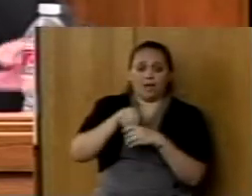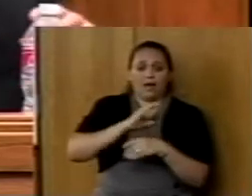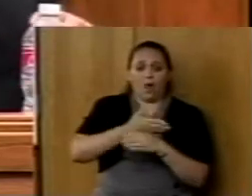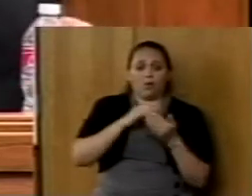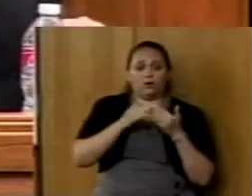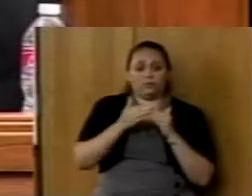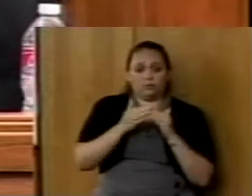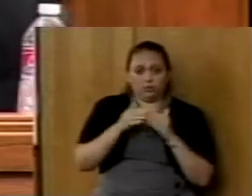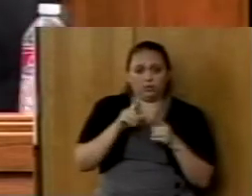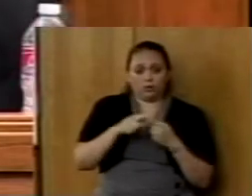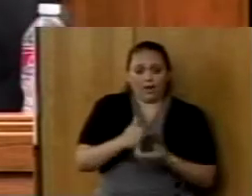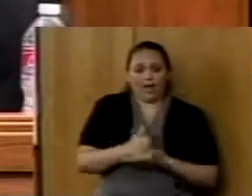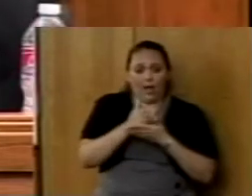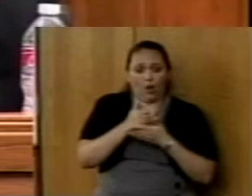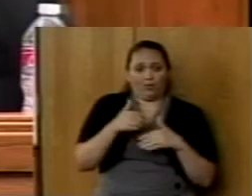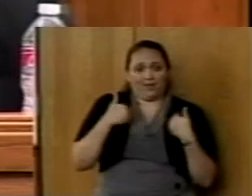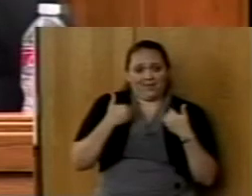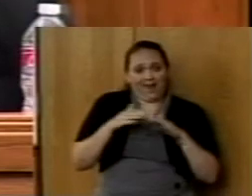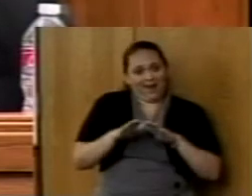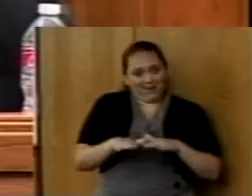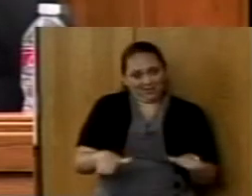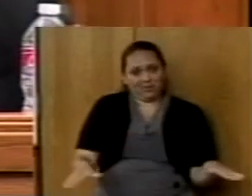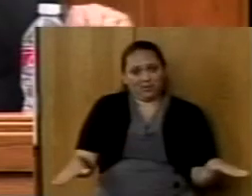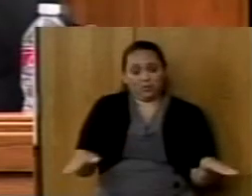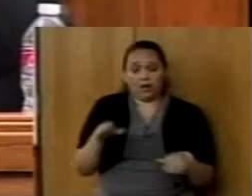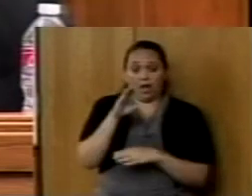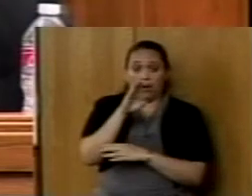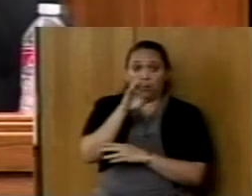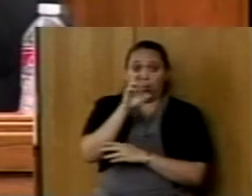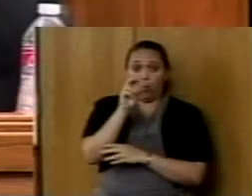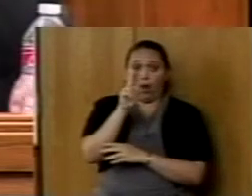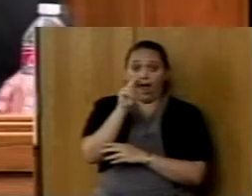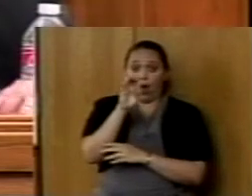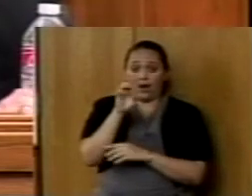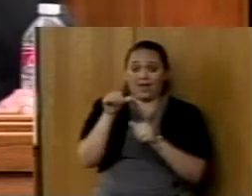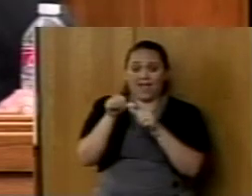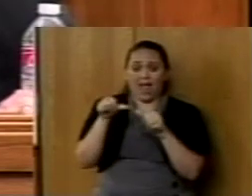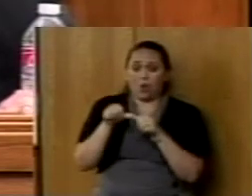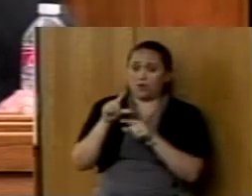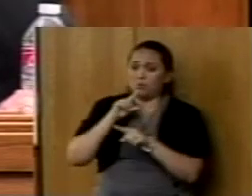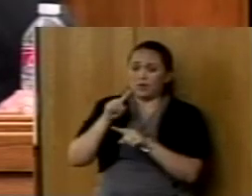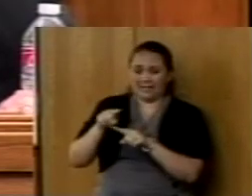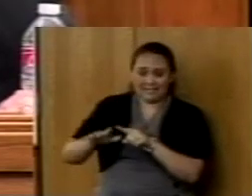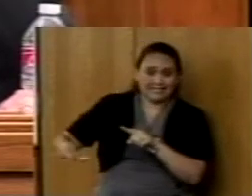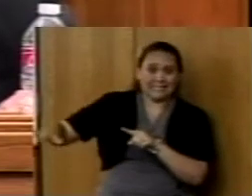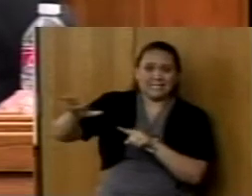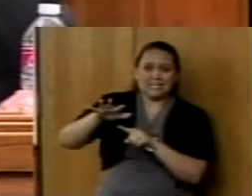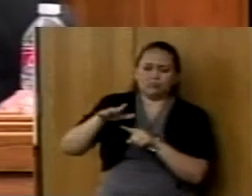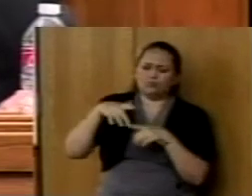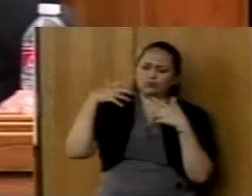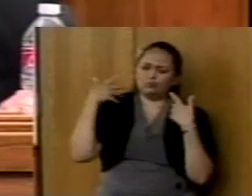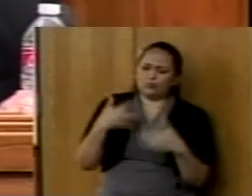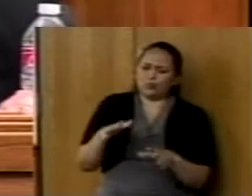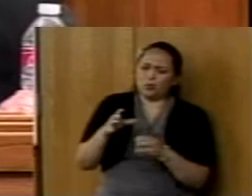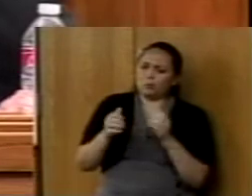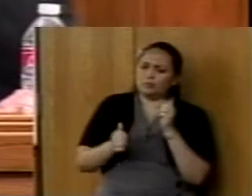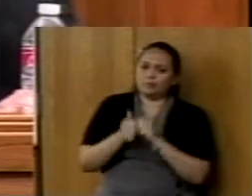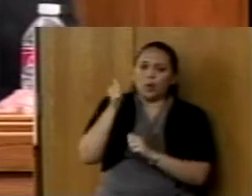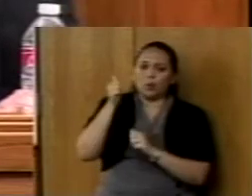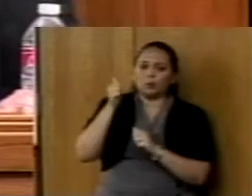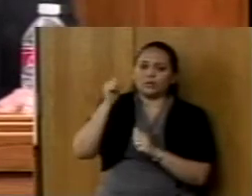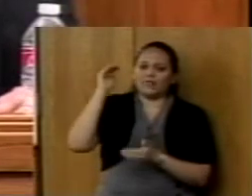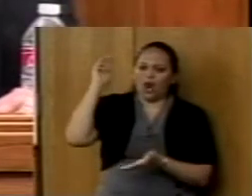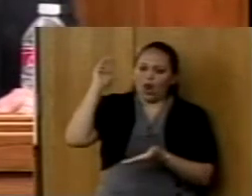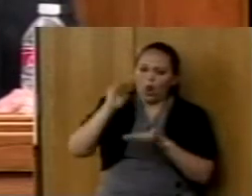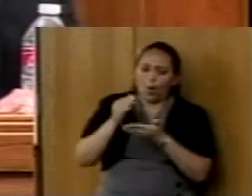the these young people. And Brownie area is one of the lowest income families neighborhood that we have